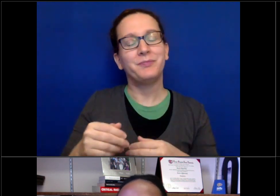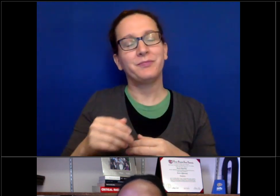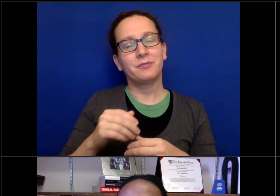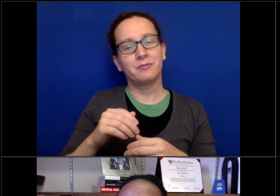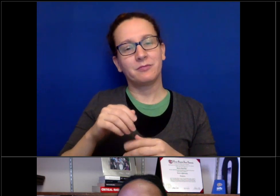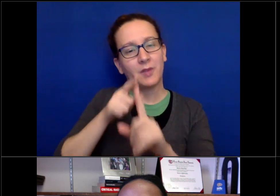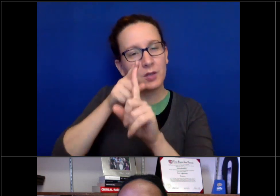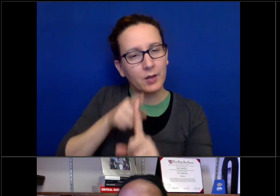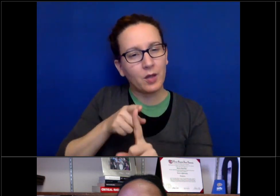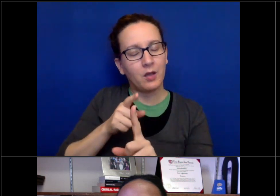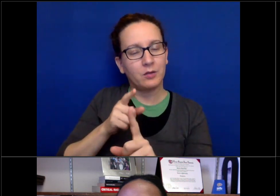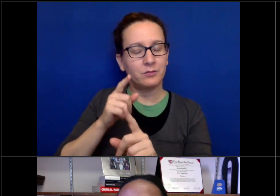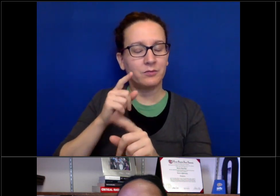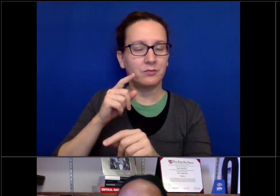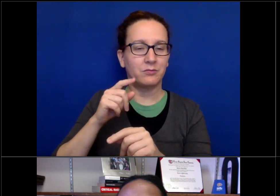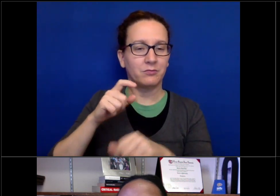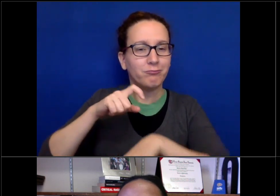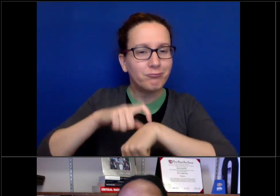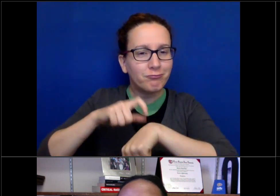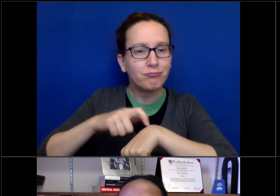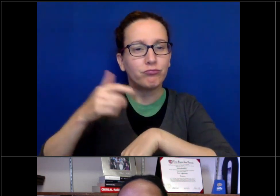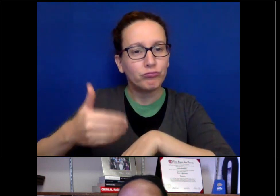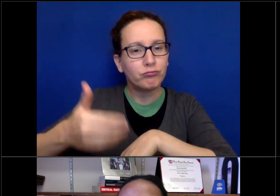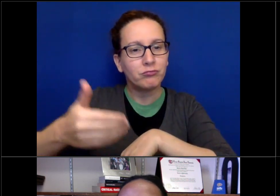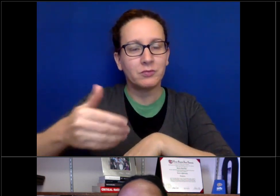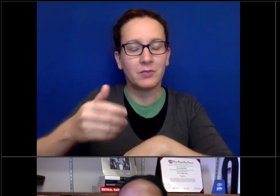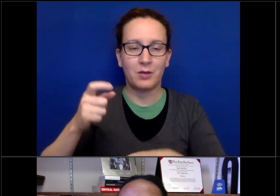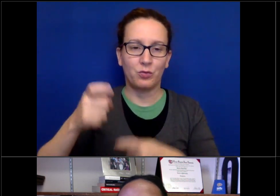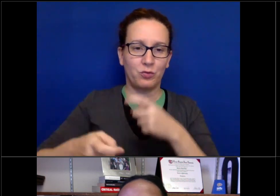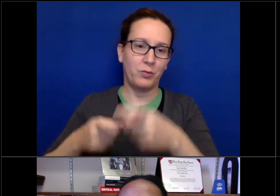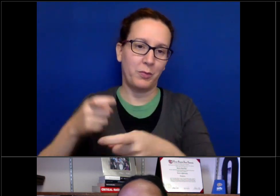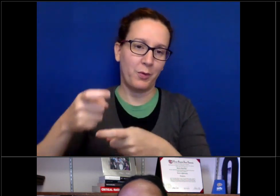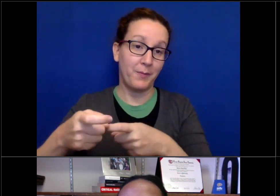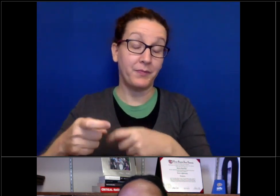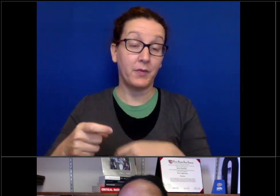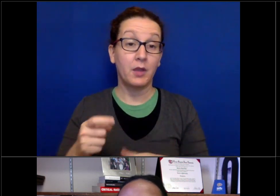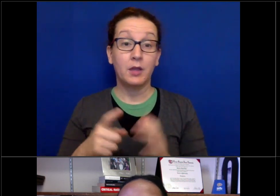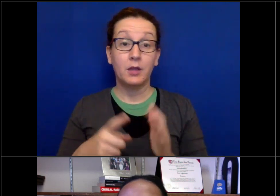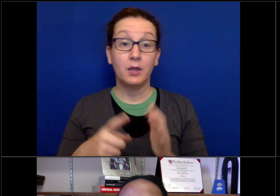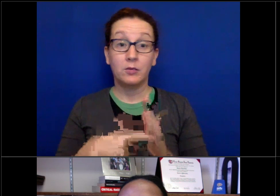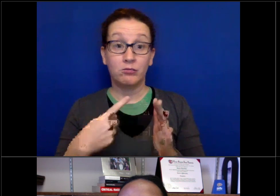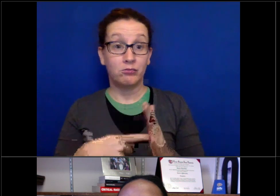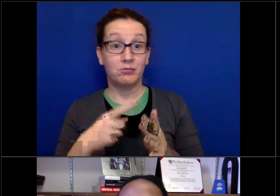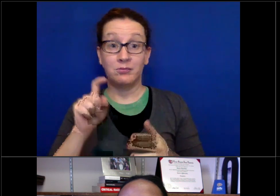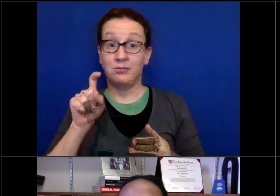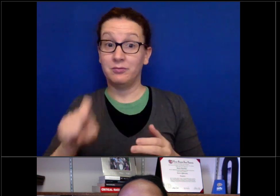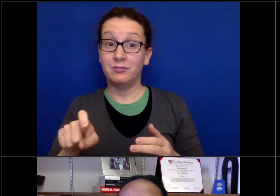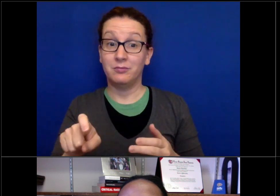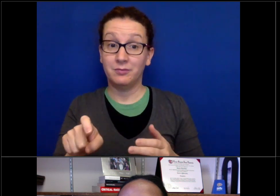that both of you or all of you should contribute to. And sometimes you really need a